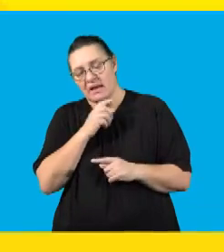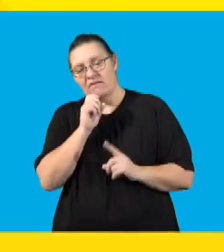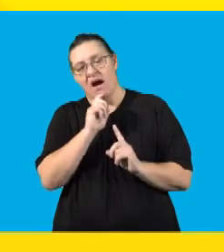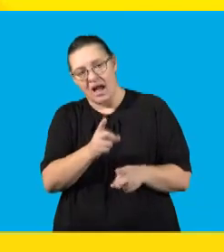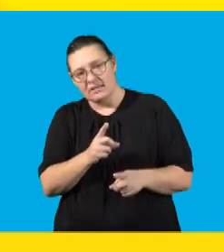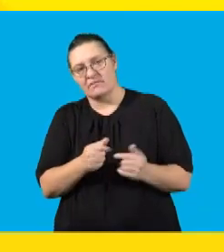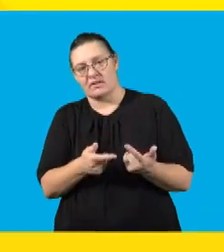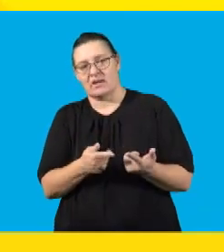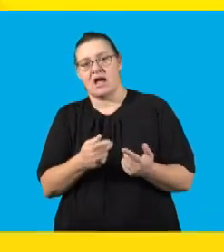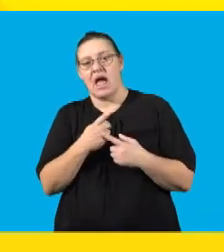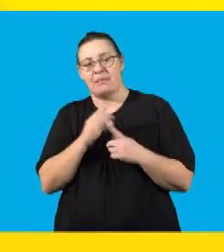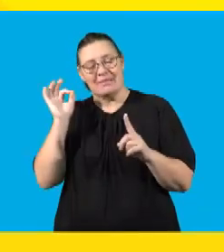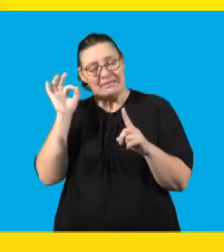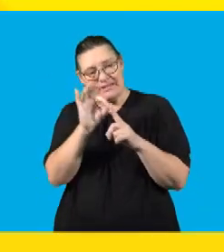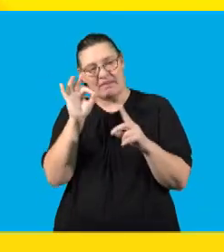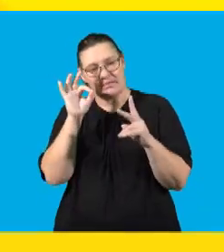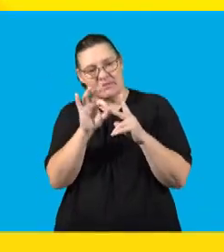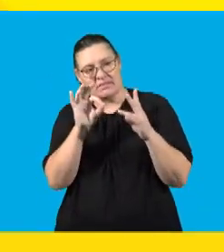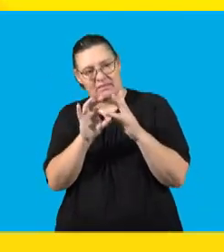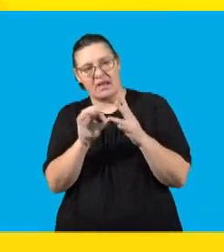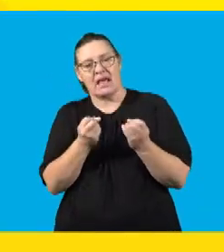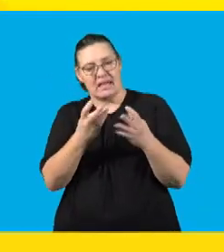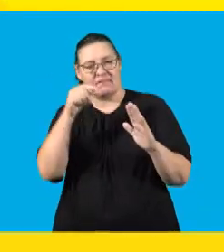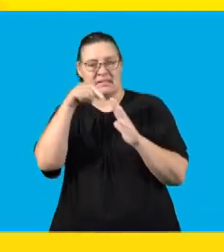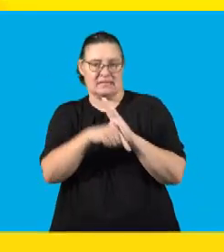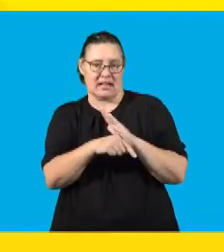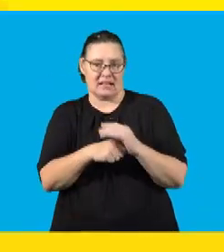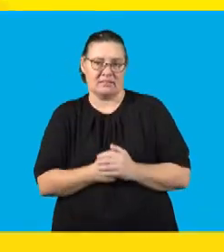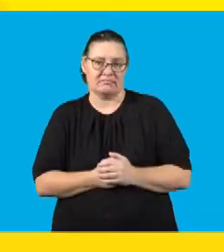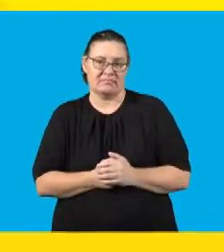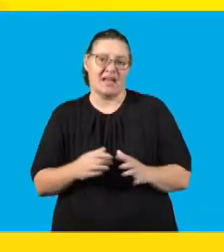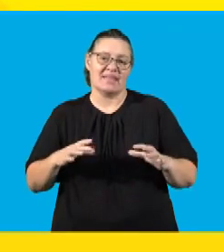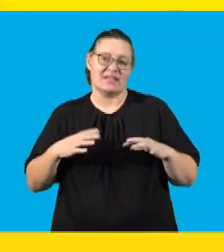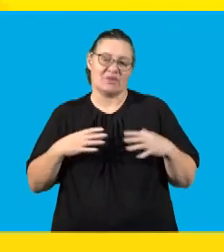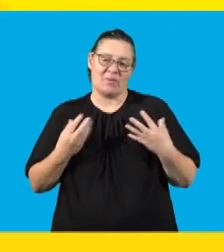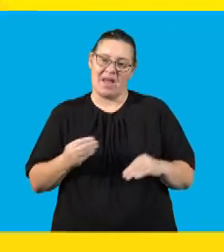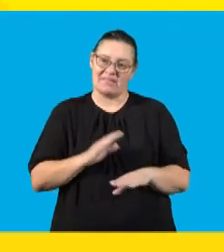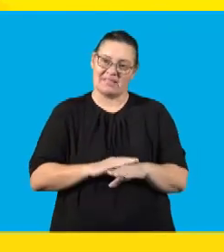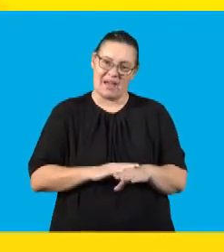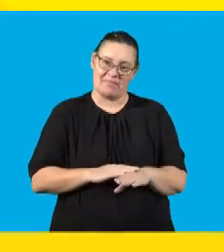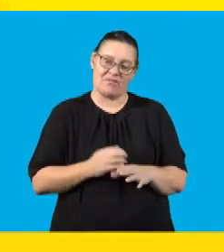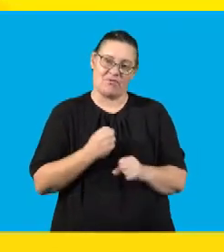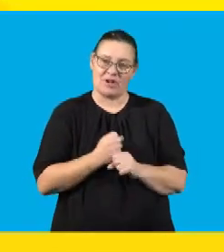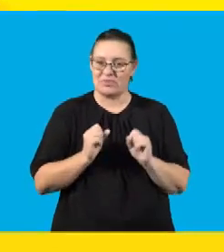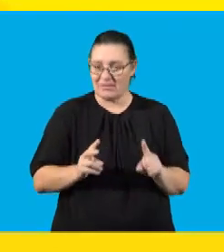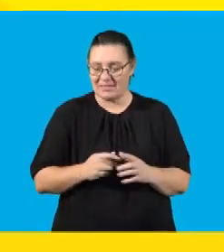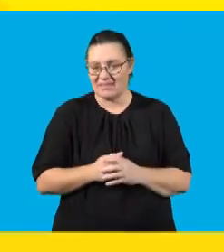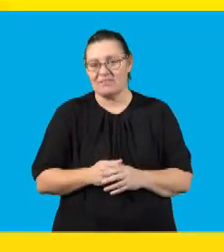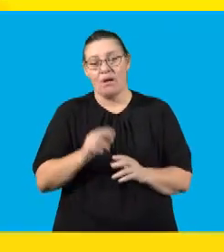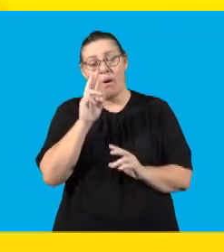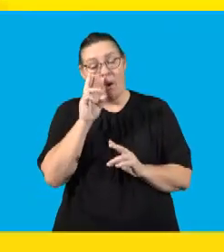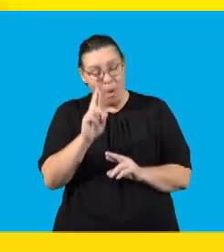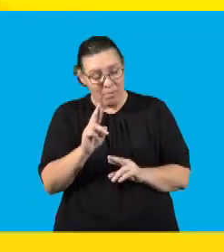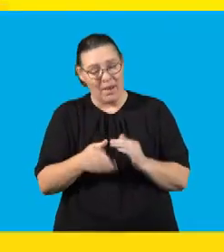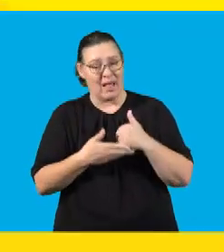your answers, and always be specific and give detail. That's all we have time for today, grade 12s.